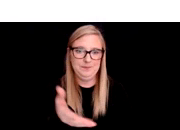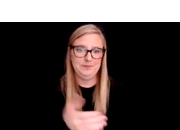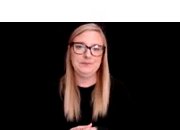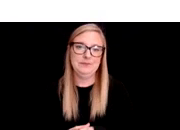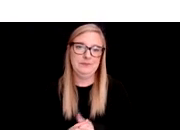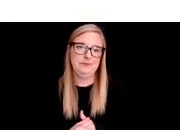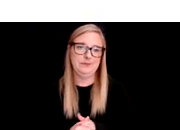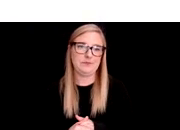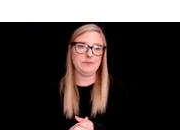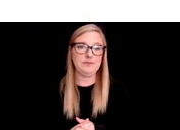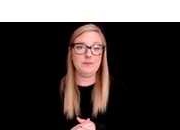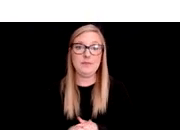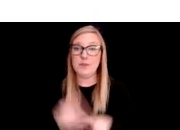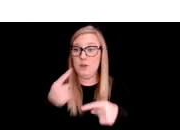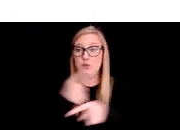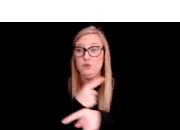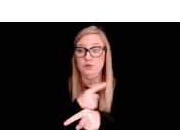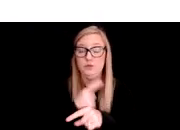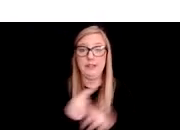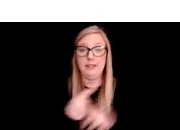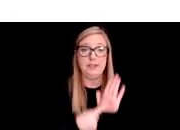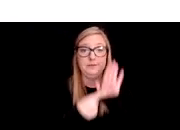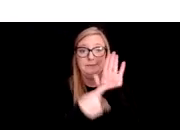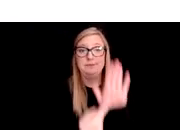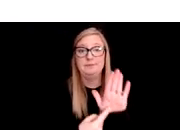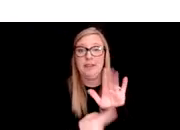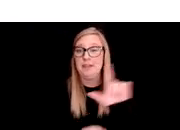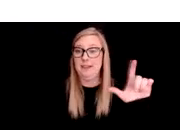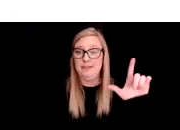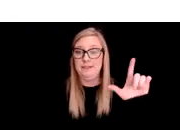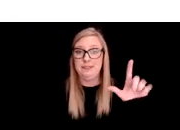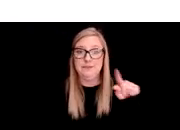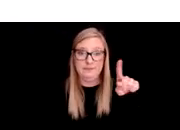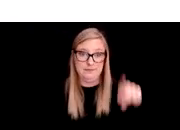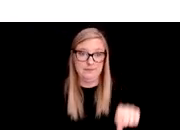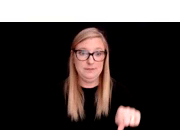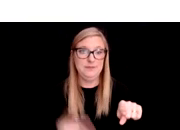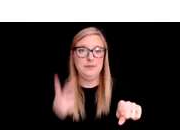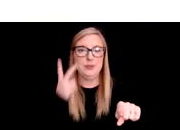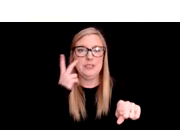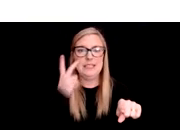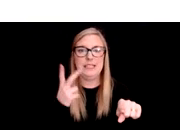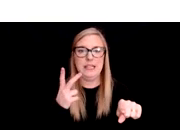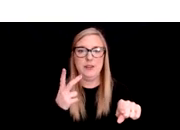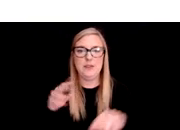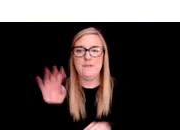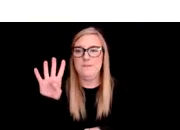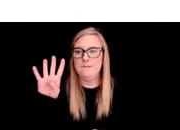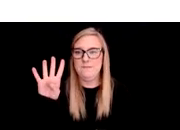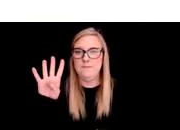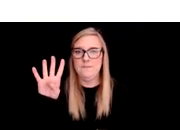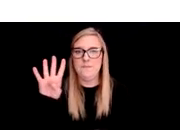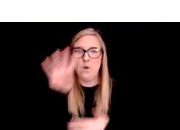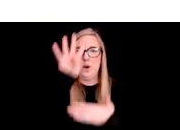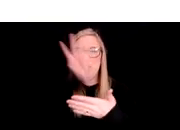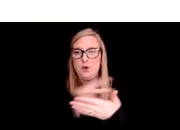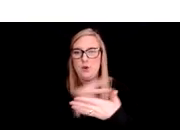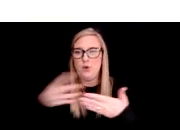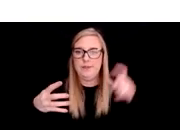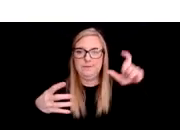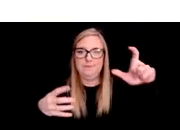the default presentation of the call to action cards on the left here, you can see there is a four grid experience with